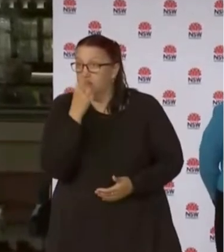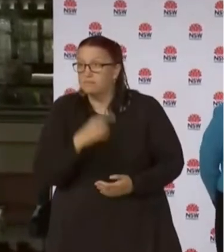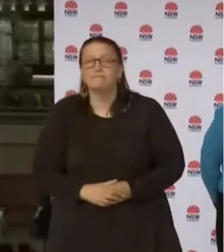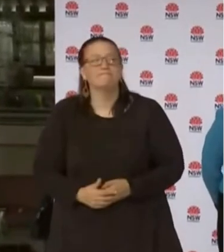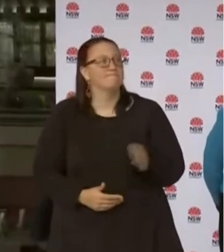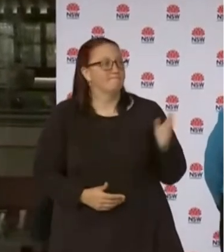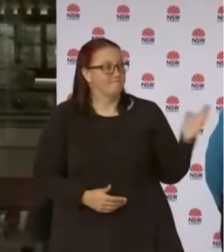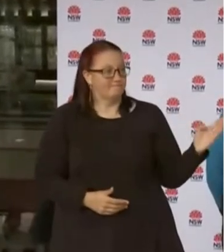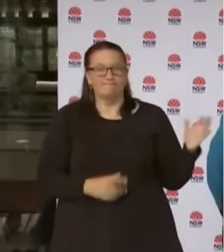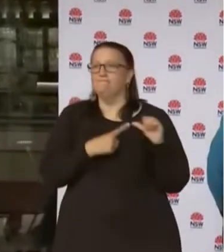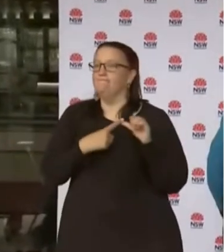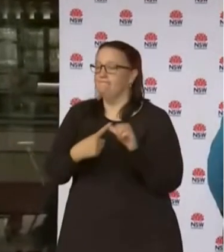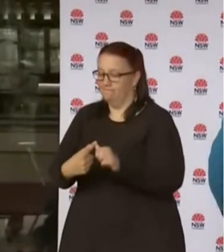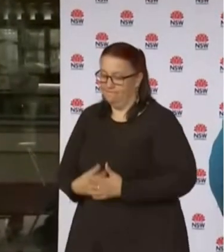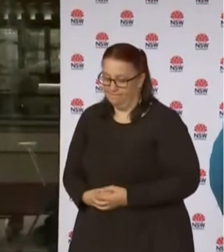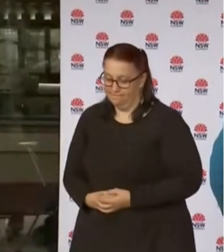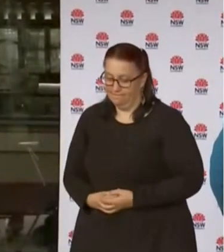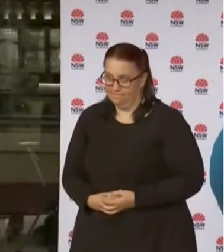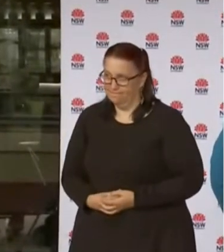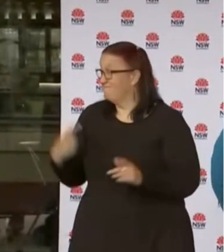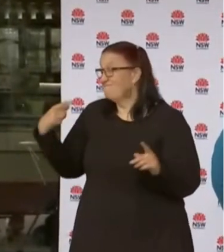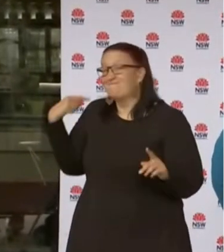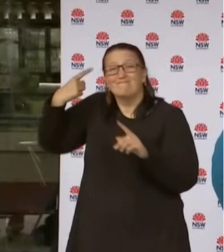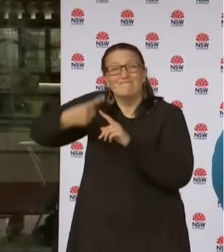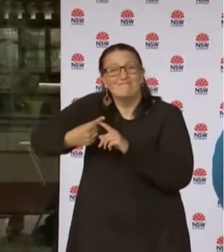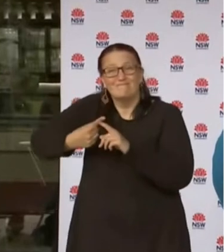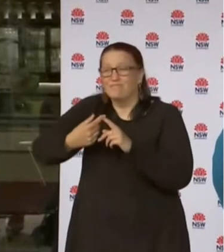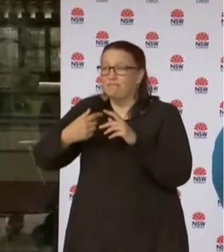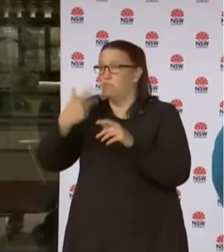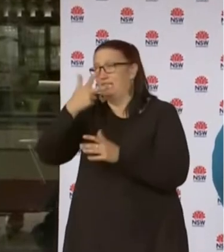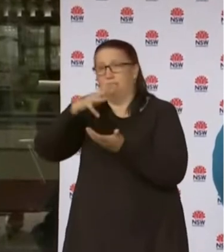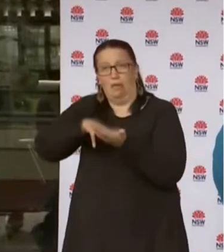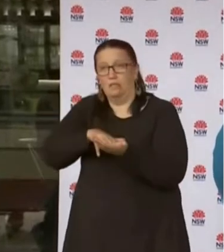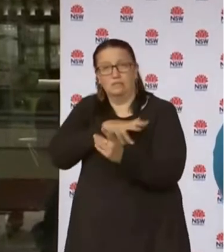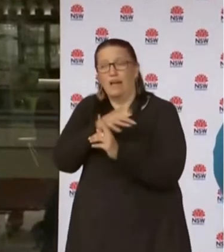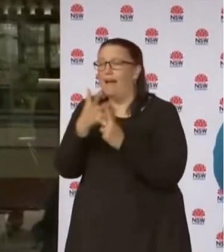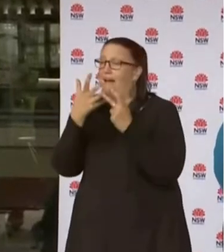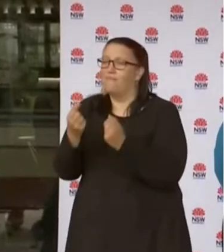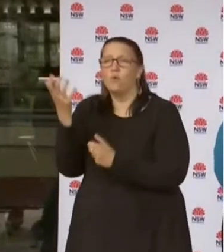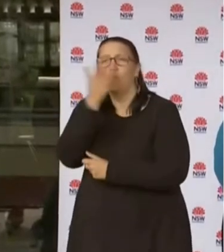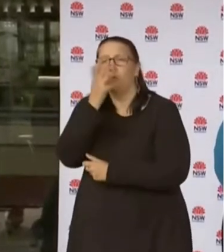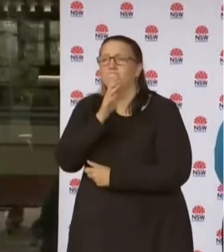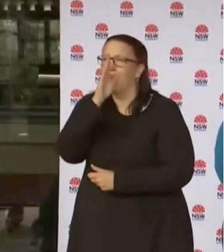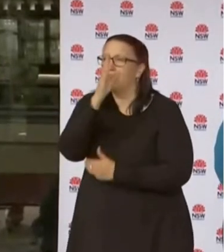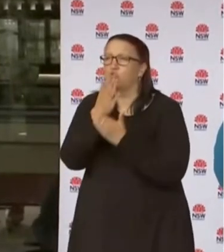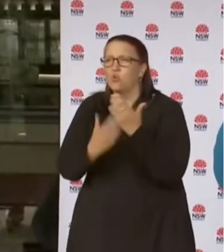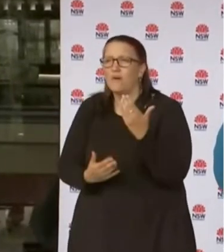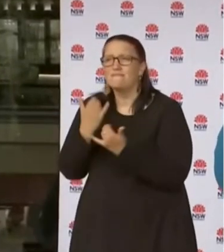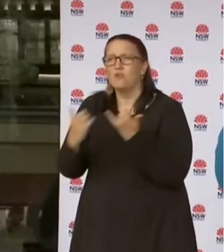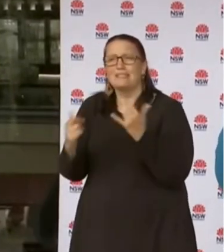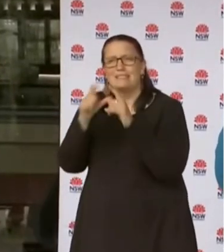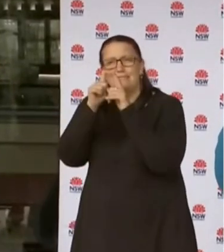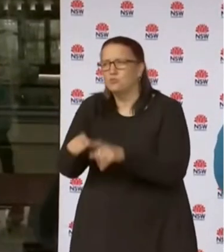Look obviously there have been some very challenging personal circumstances over this entire pandemic. New South